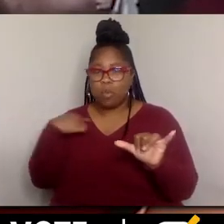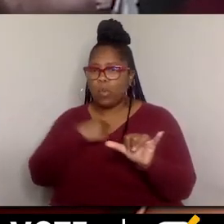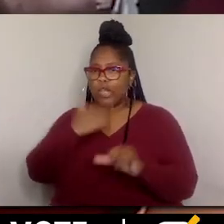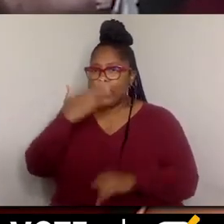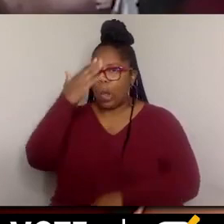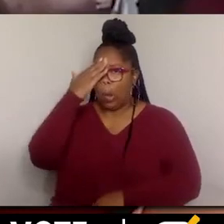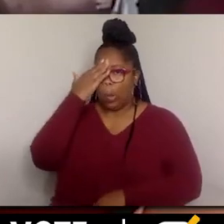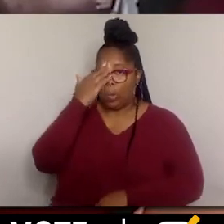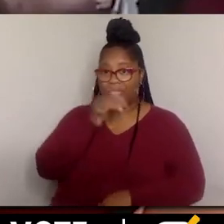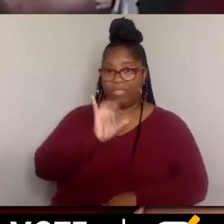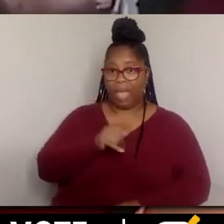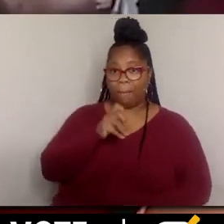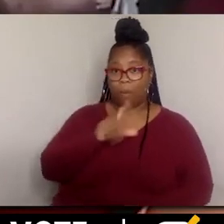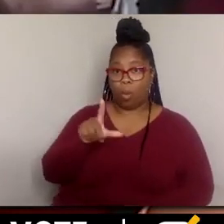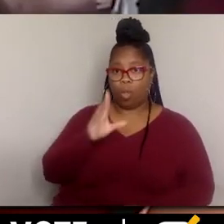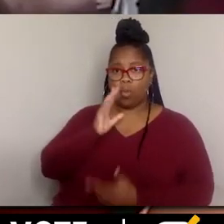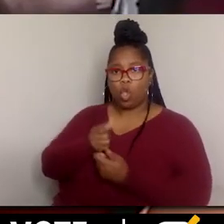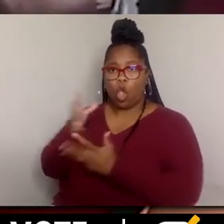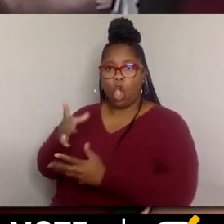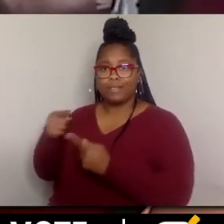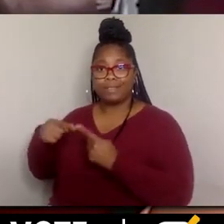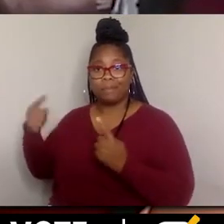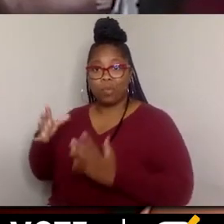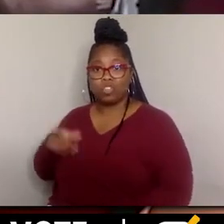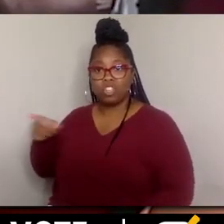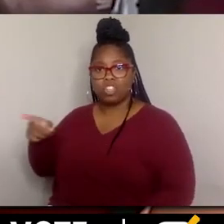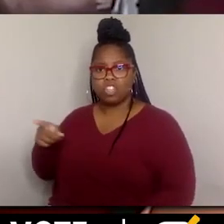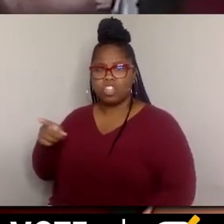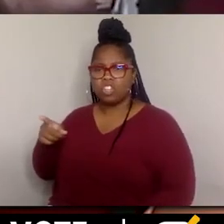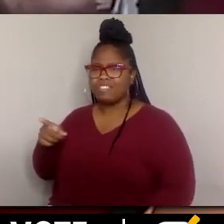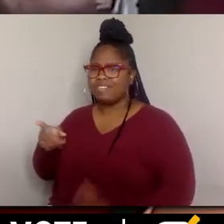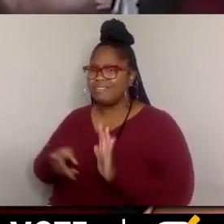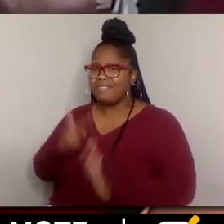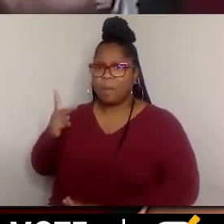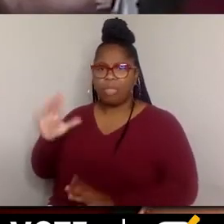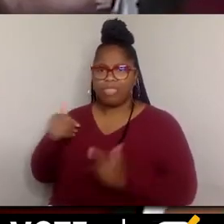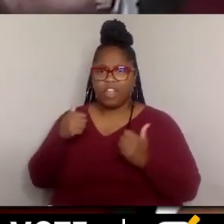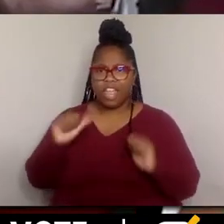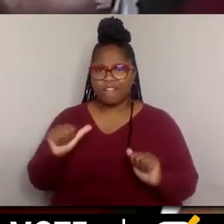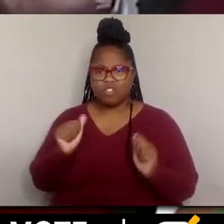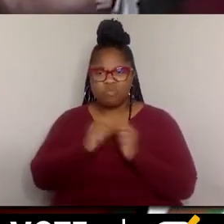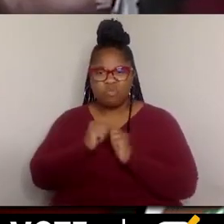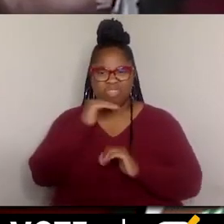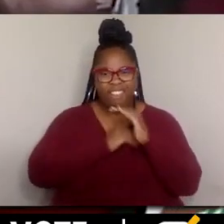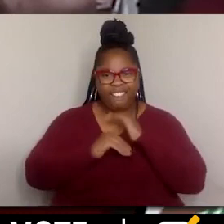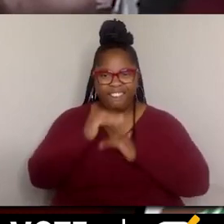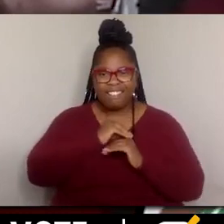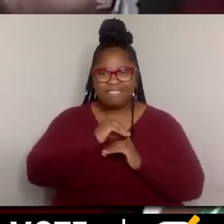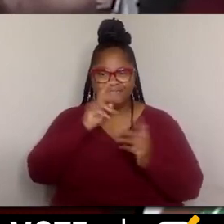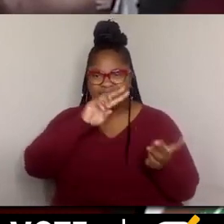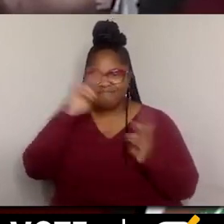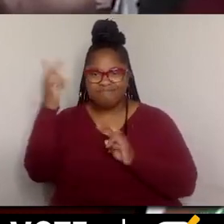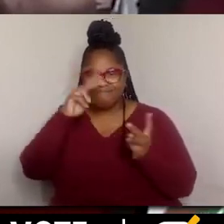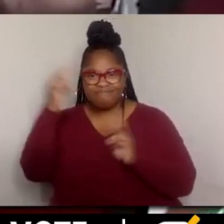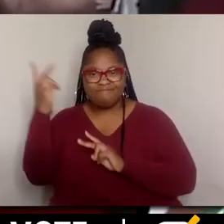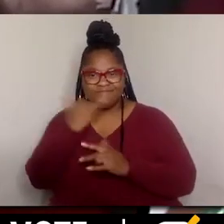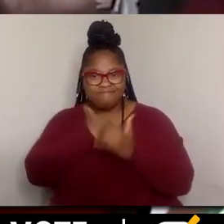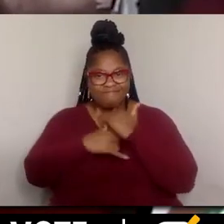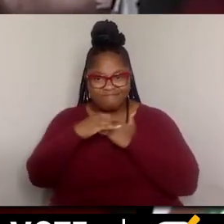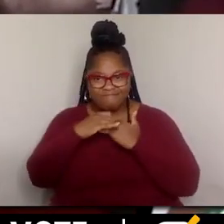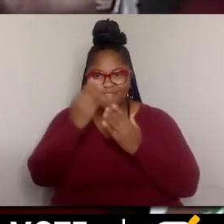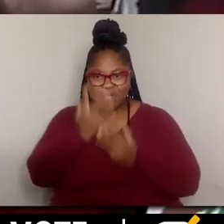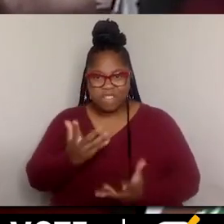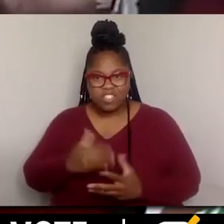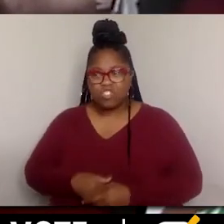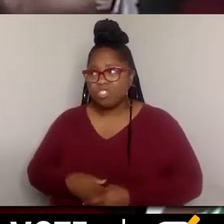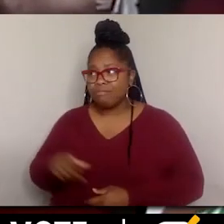opposition to double down on lies and misinformation. The corporate opposition will say